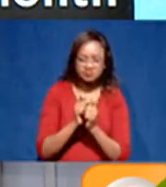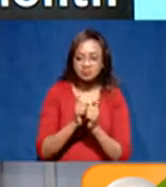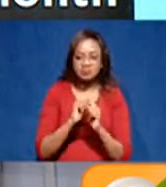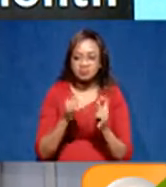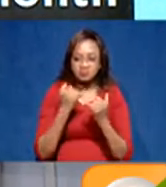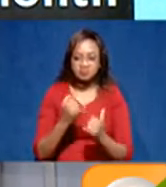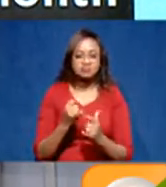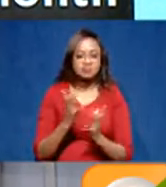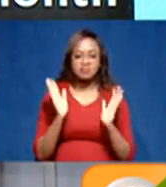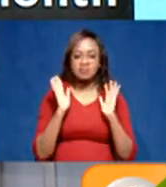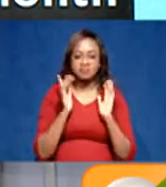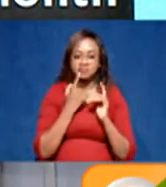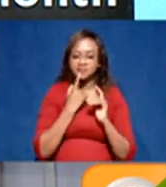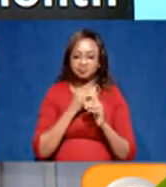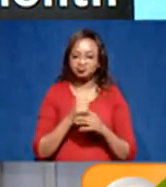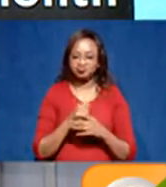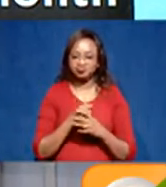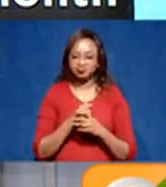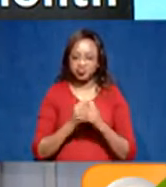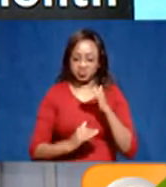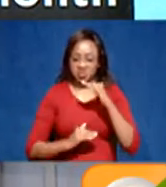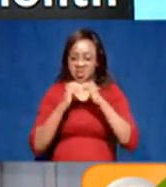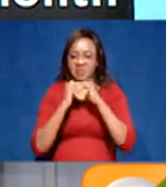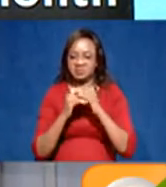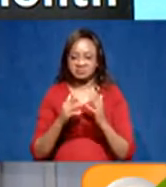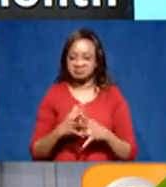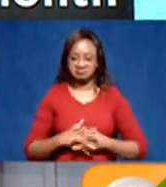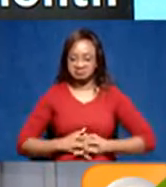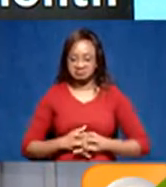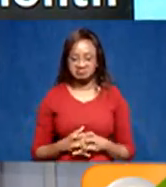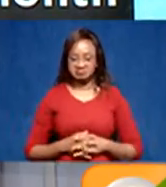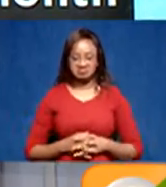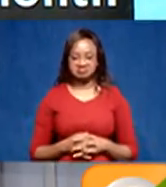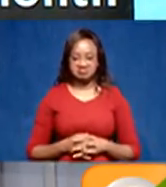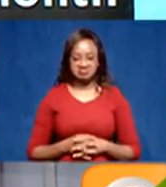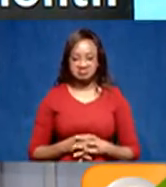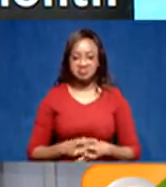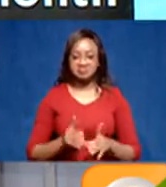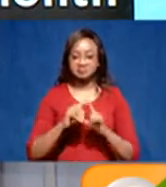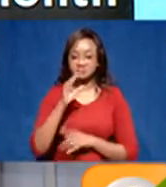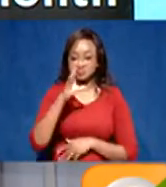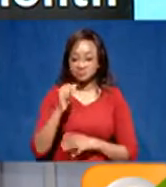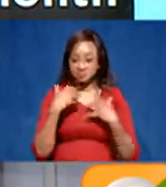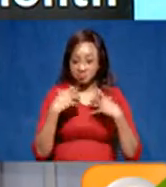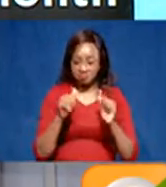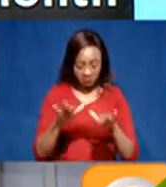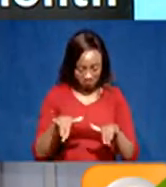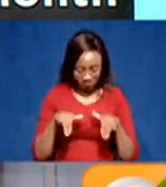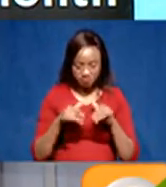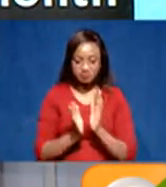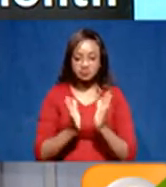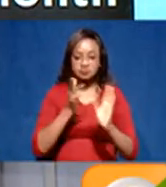regulations are saying, are not showing any capping, but the Cabinet Secretary for Matters Health is saying that that will be subjected to